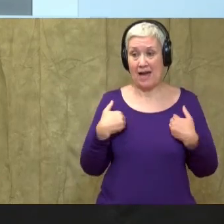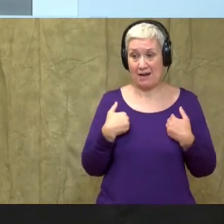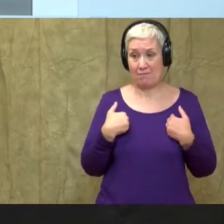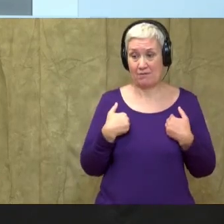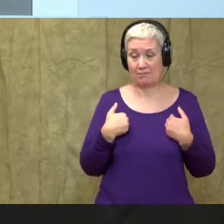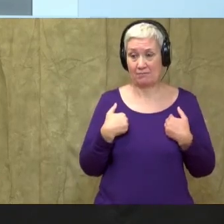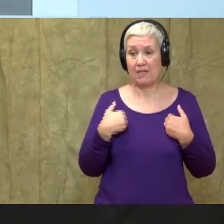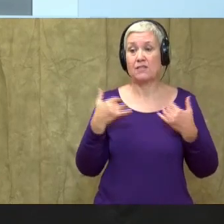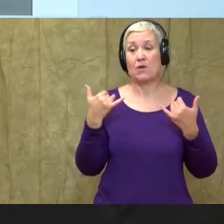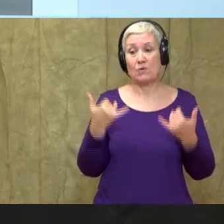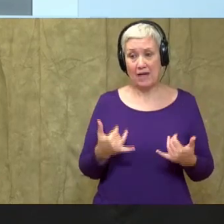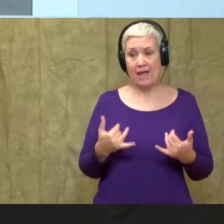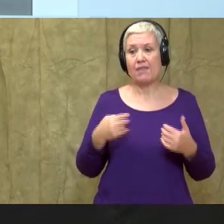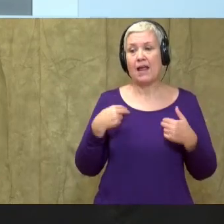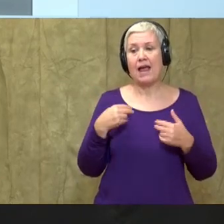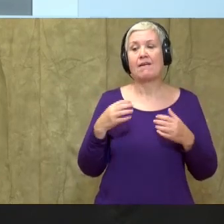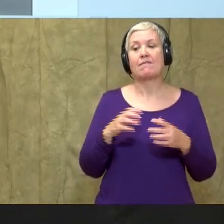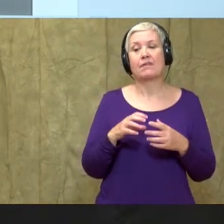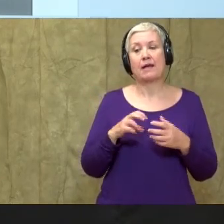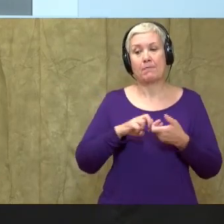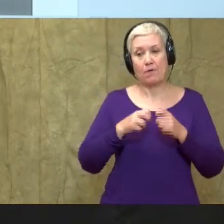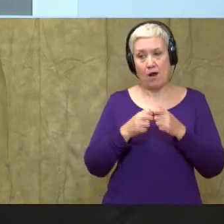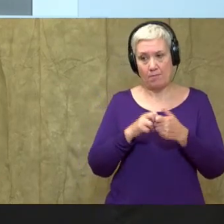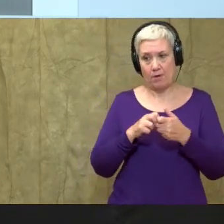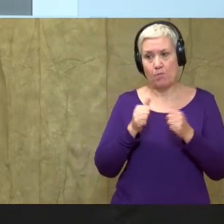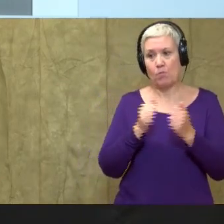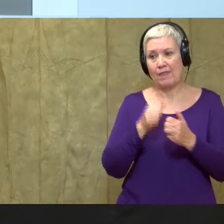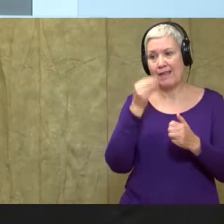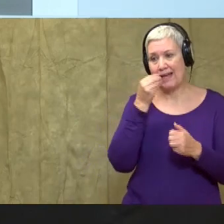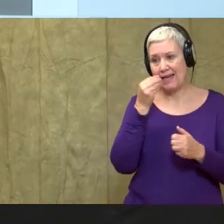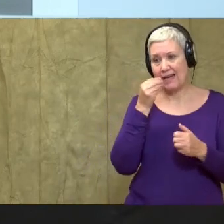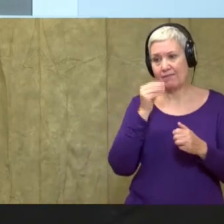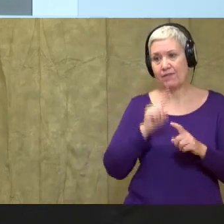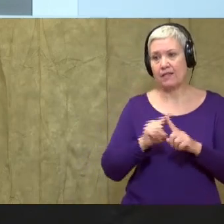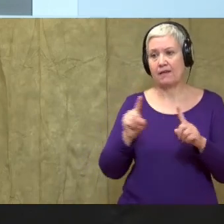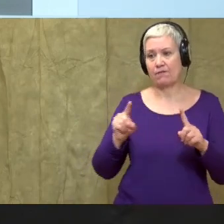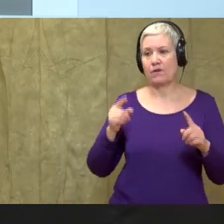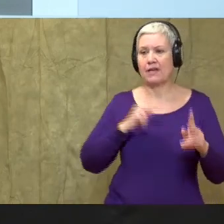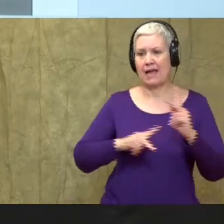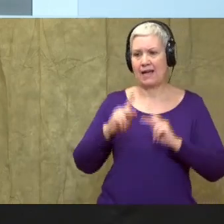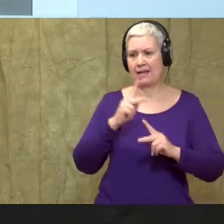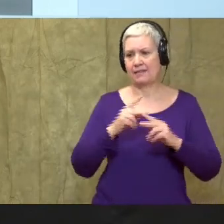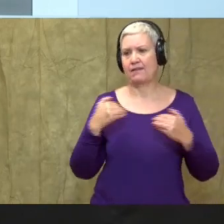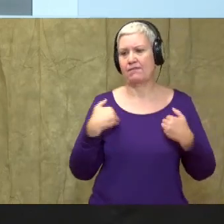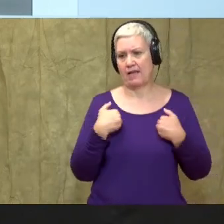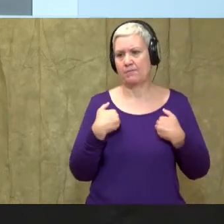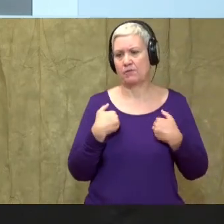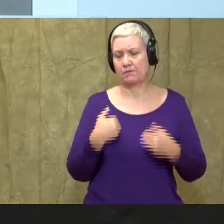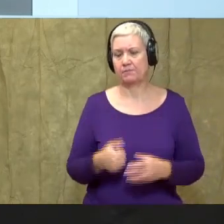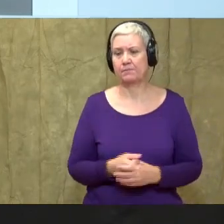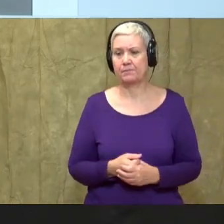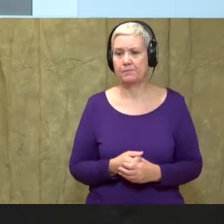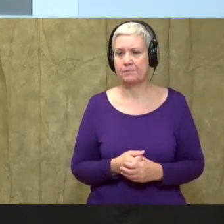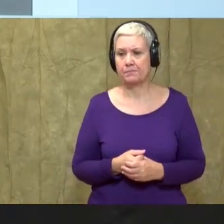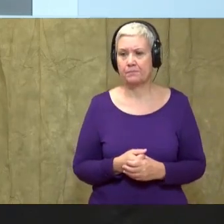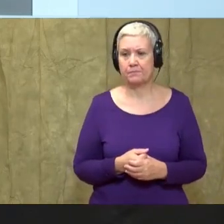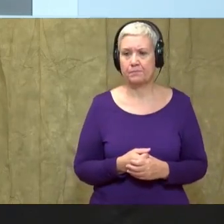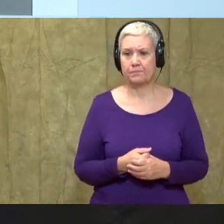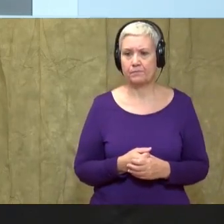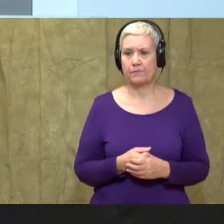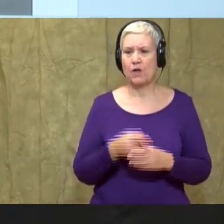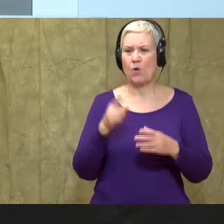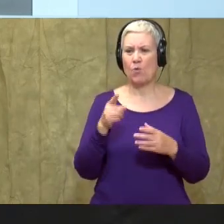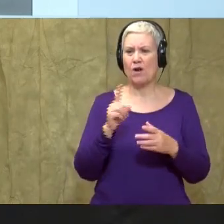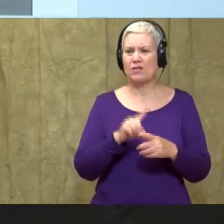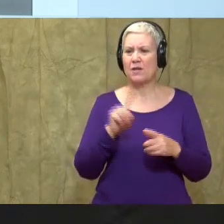with snakes eating so much of their wildlife. What were maybe some other facts that